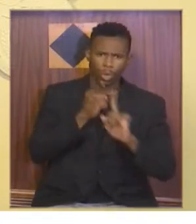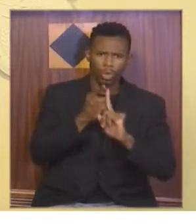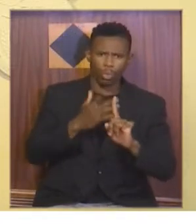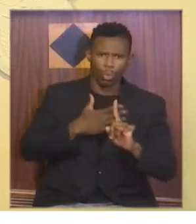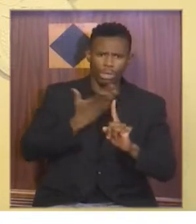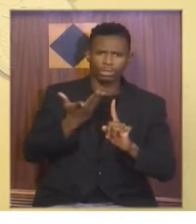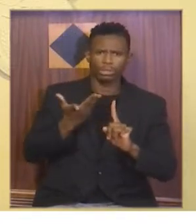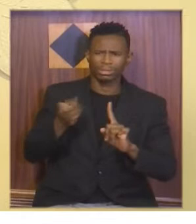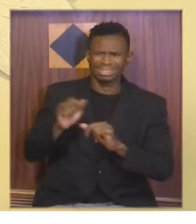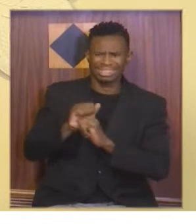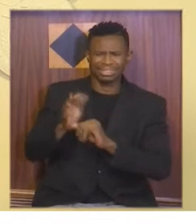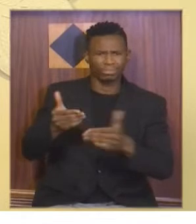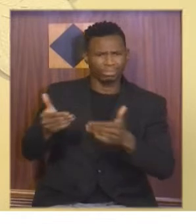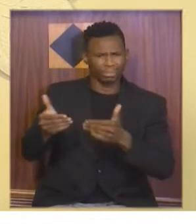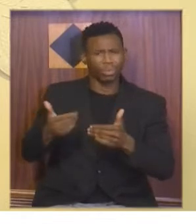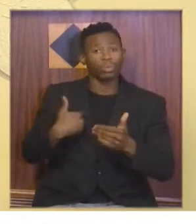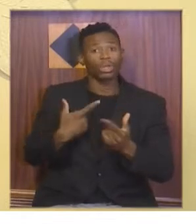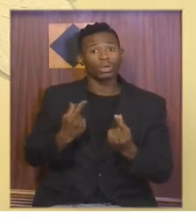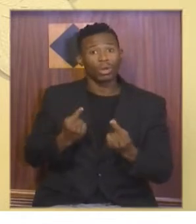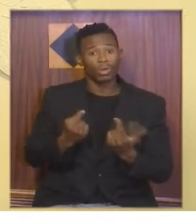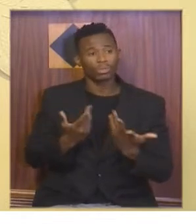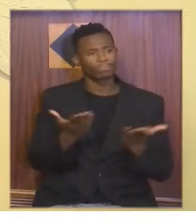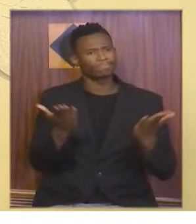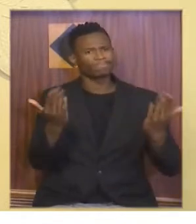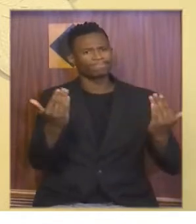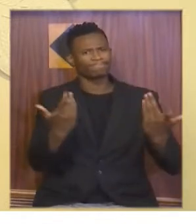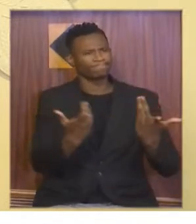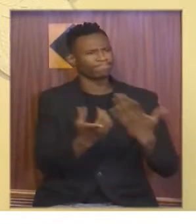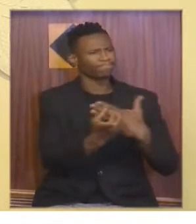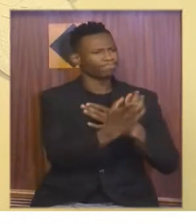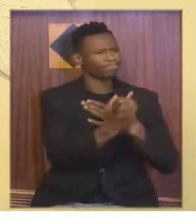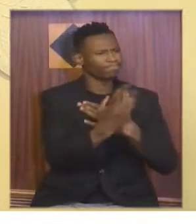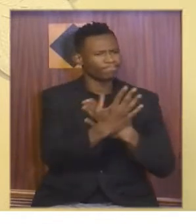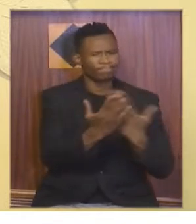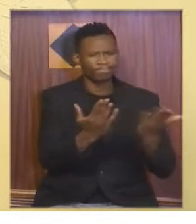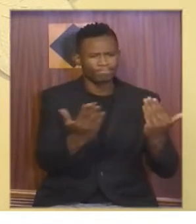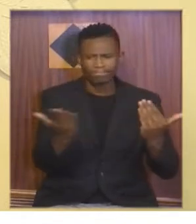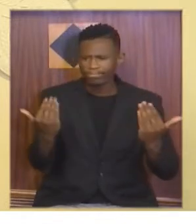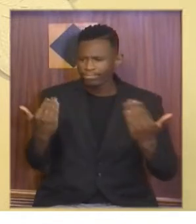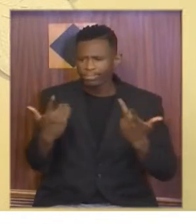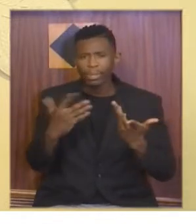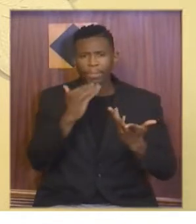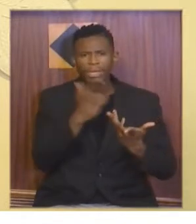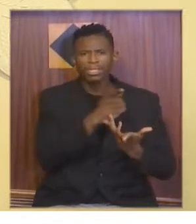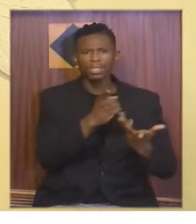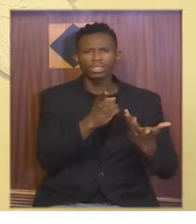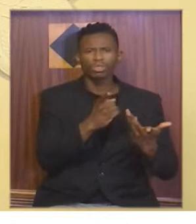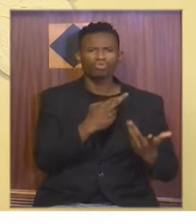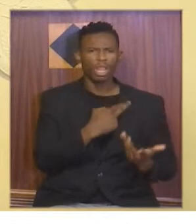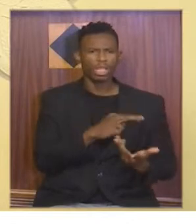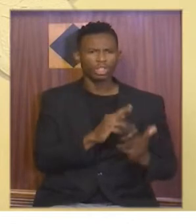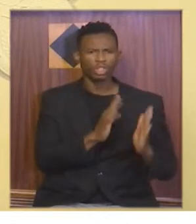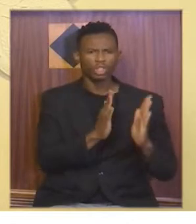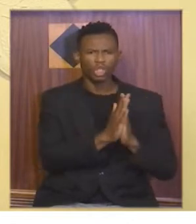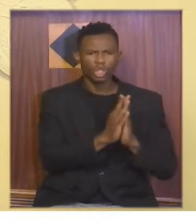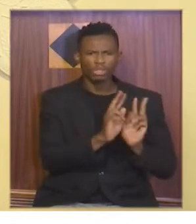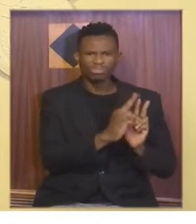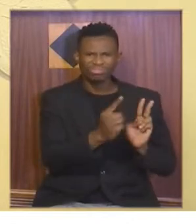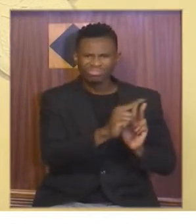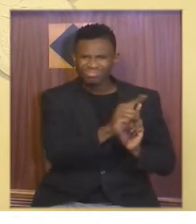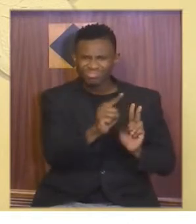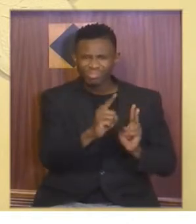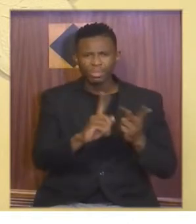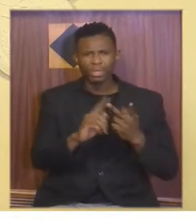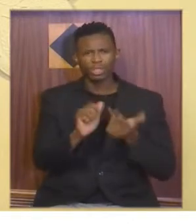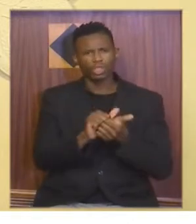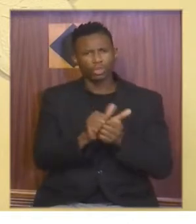to consult widely with various stakeholders, including religious bodies, sporting